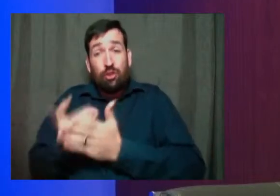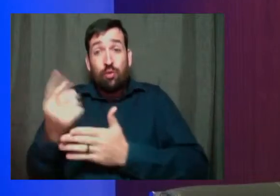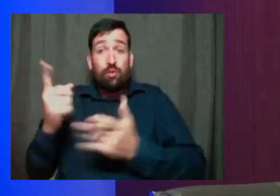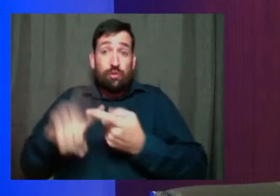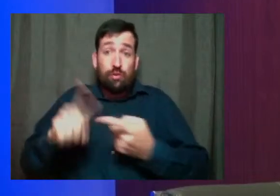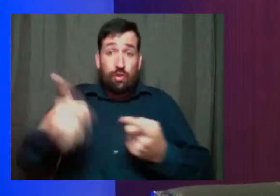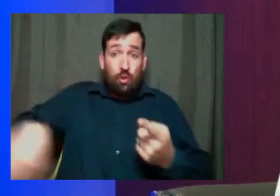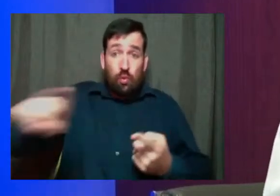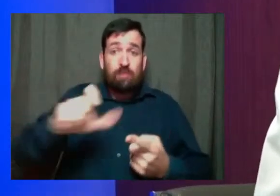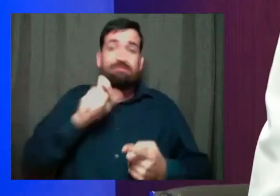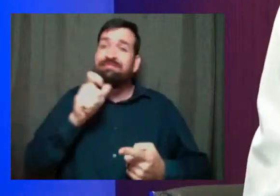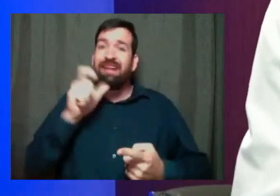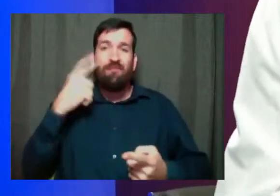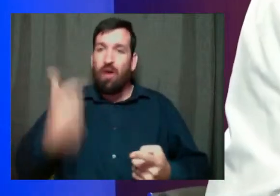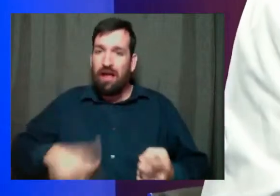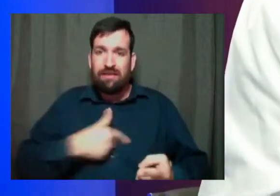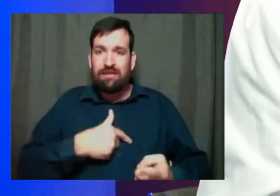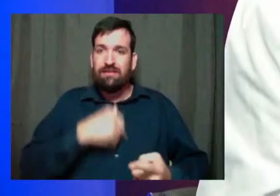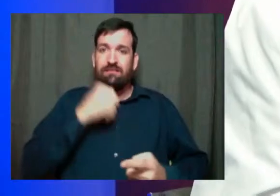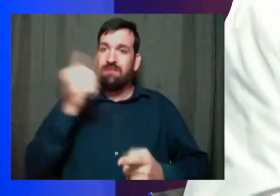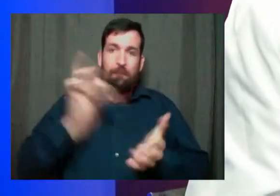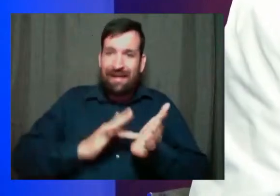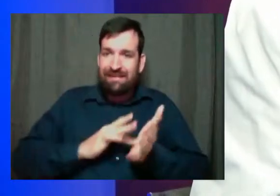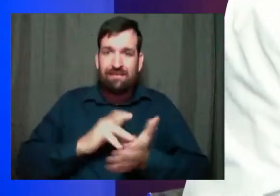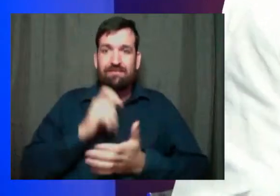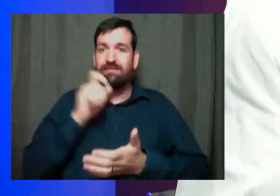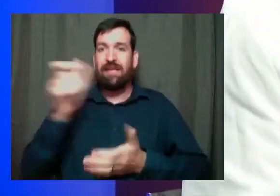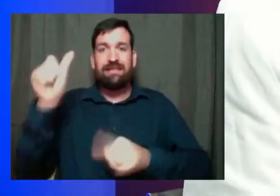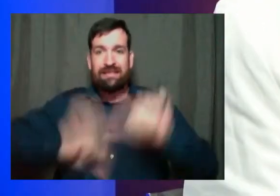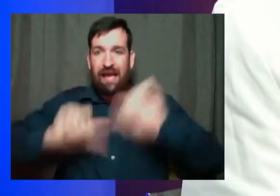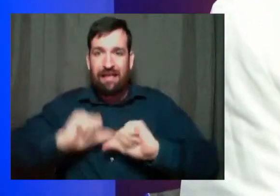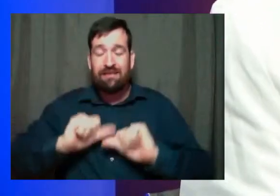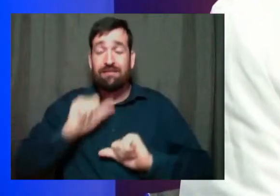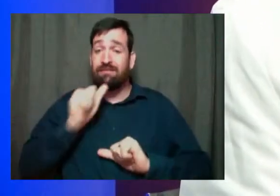new to medicine. They're really not new to our health. They've been going on for a